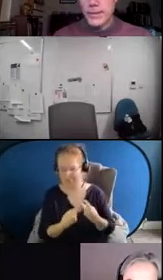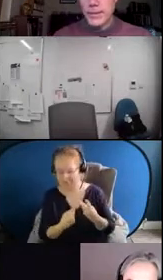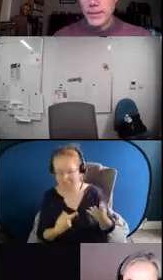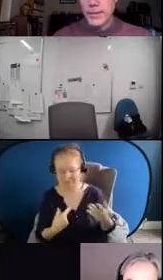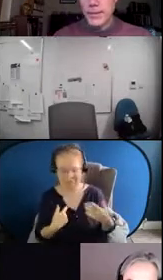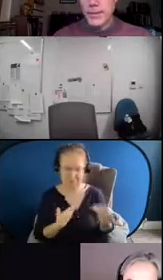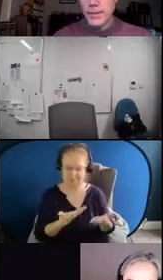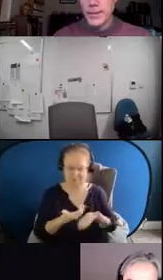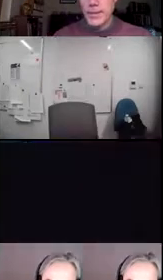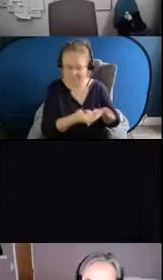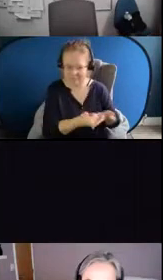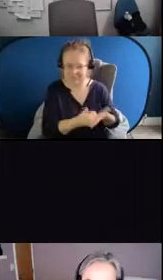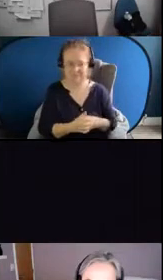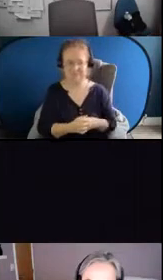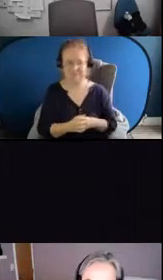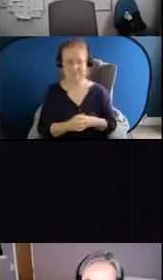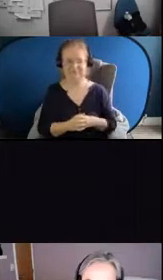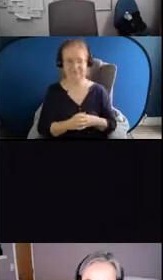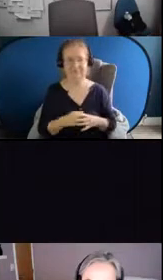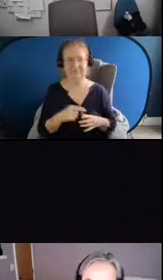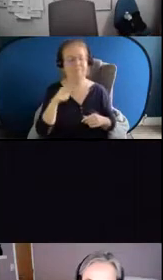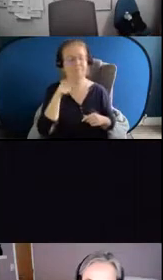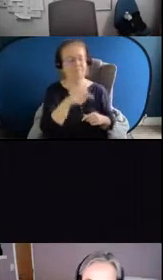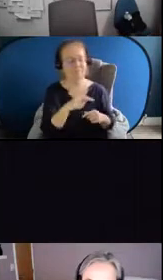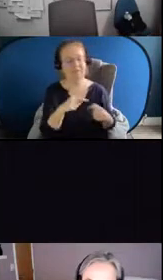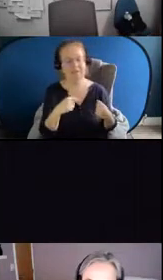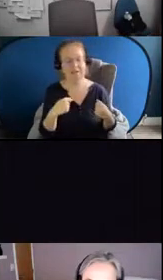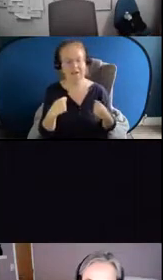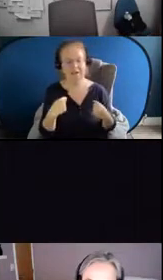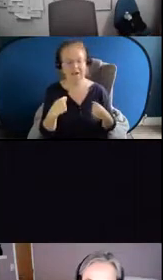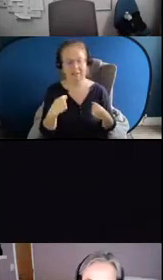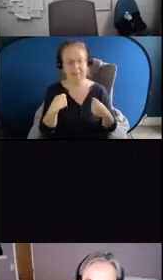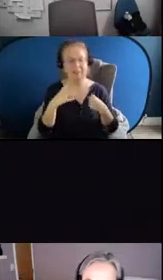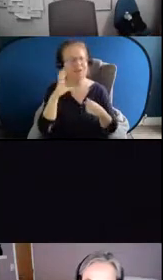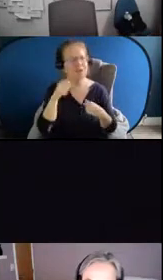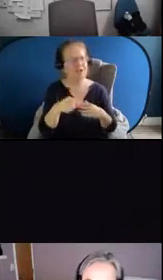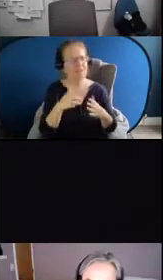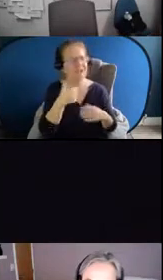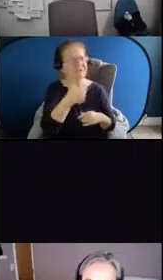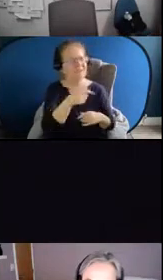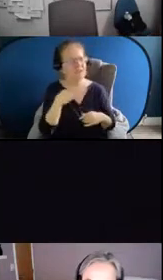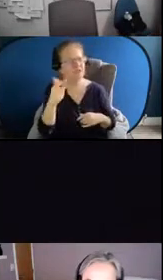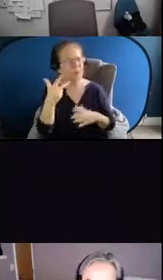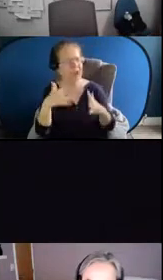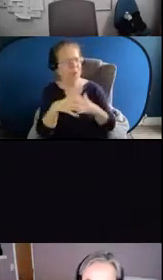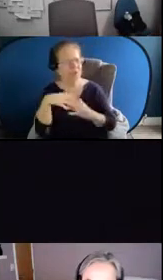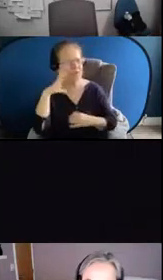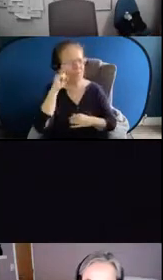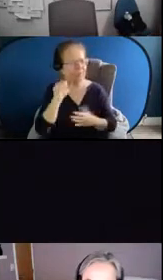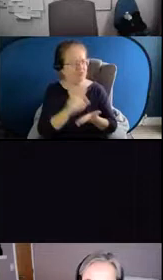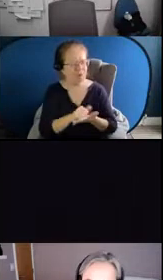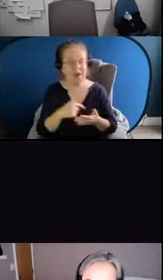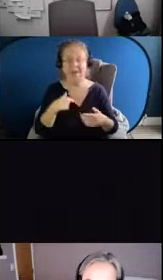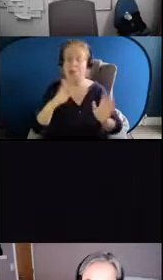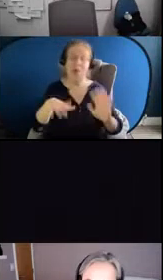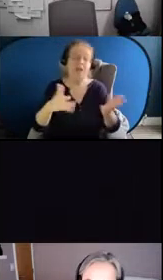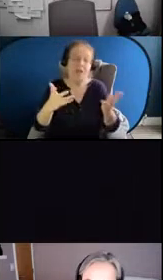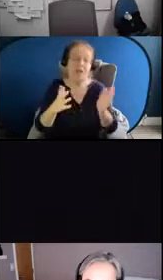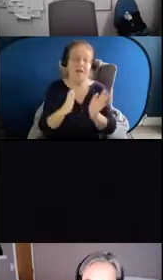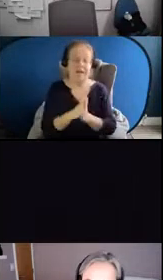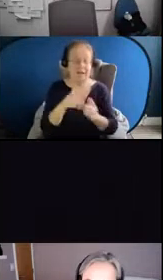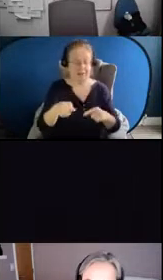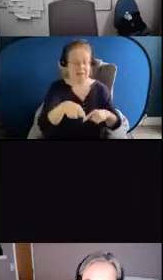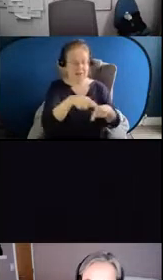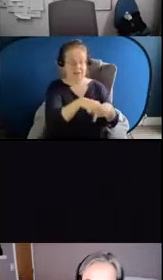facilitators. Courses would last anywhere from 6 to 8 weeks, if I recall correctly. And the highlight was, well, certainly the